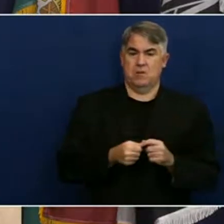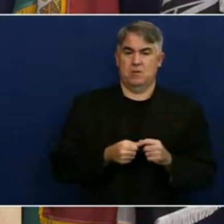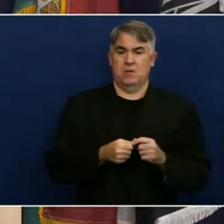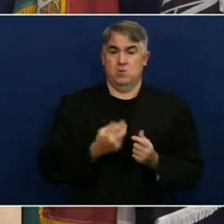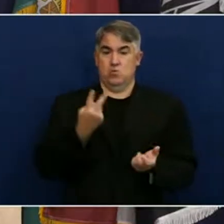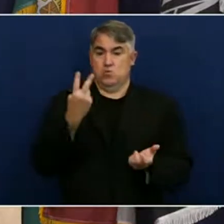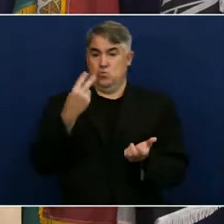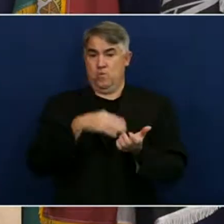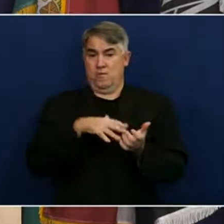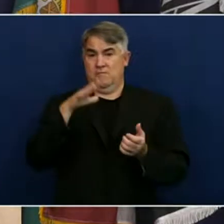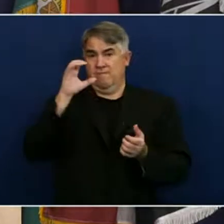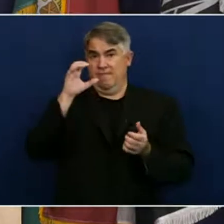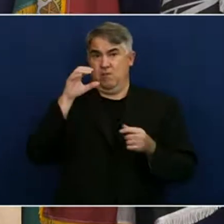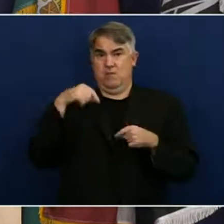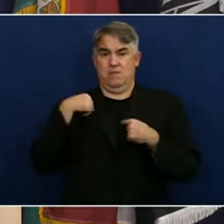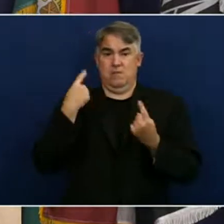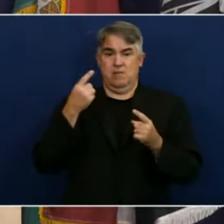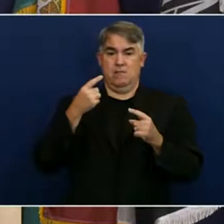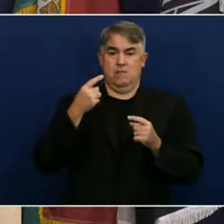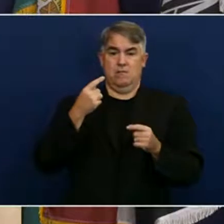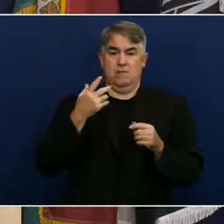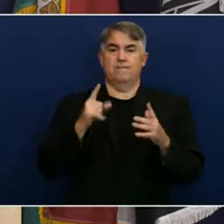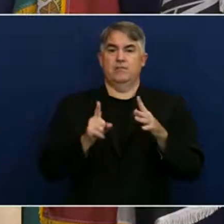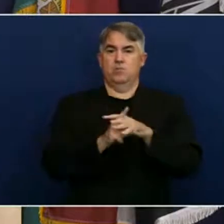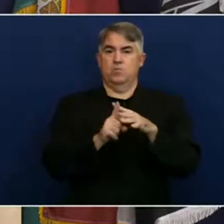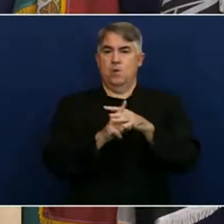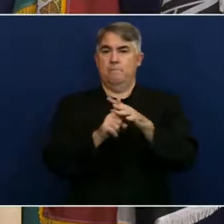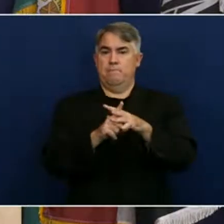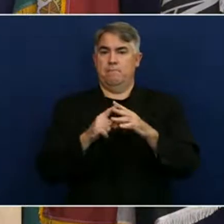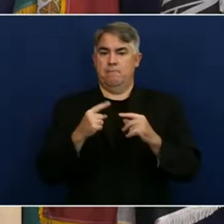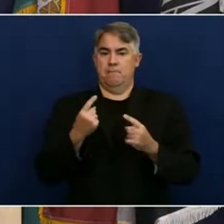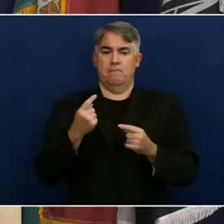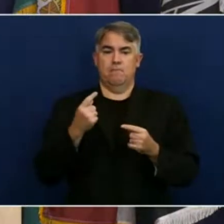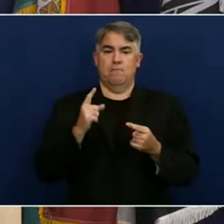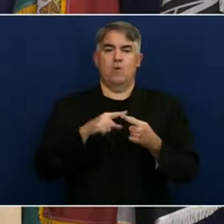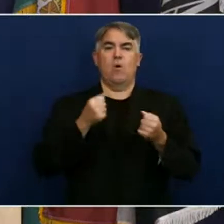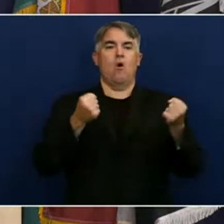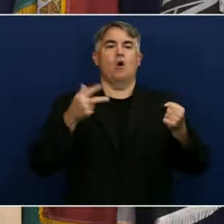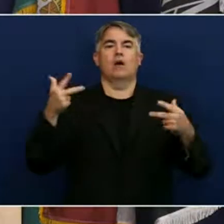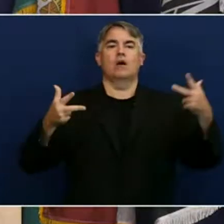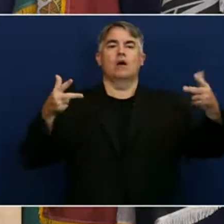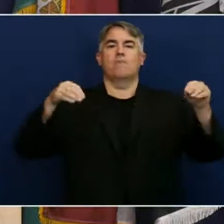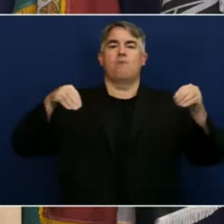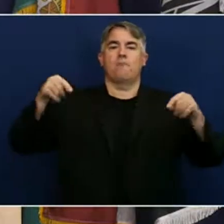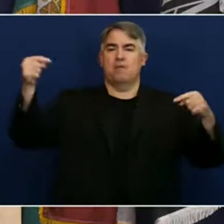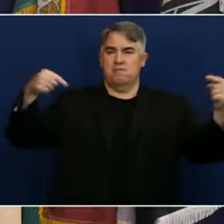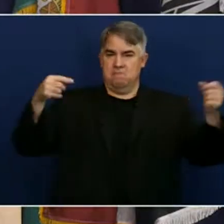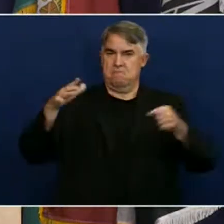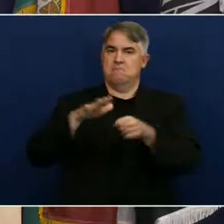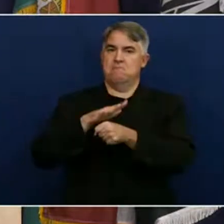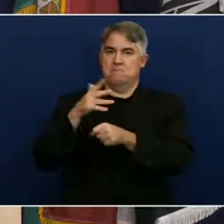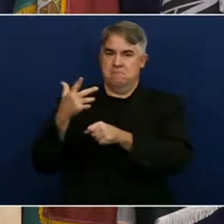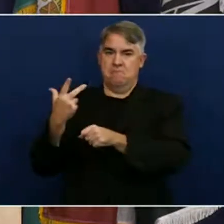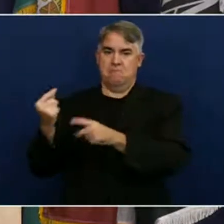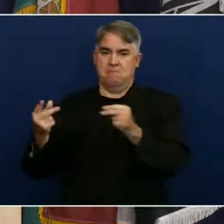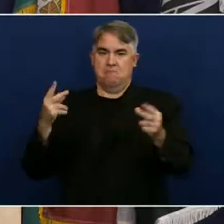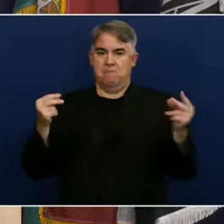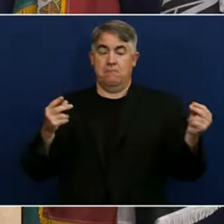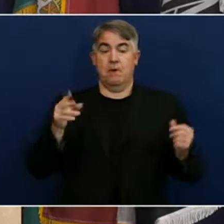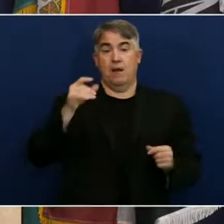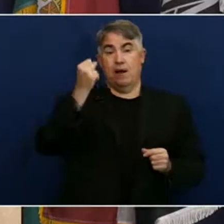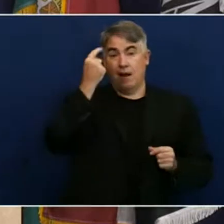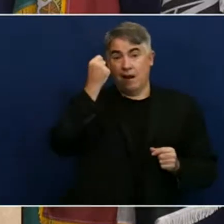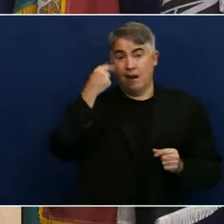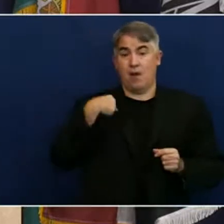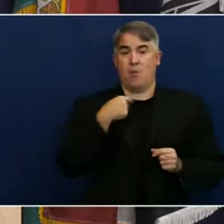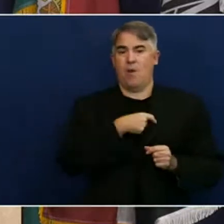mobile sites. There's folks out there that are willing to get vaccinated. But we gotta take it to them. We have to do it in a little bit more convenient